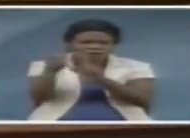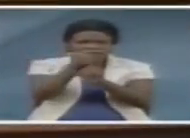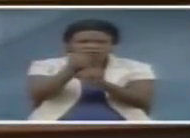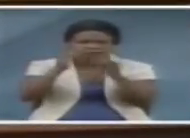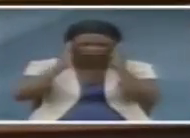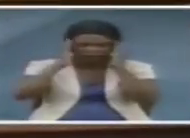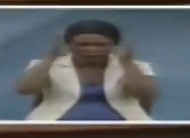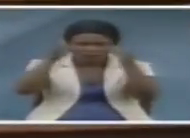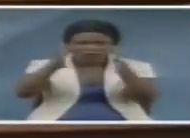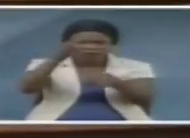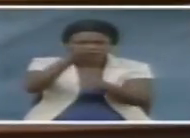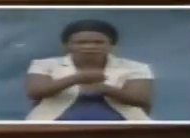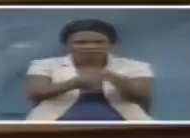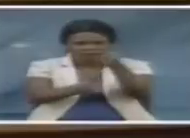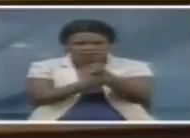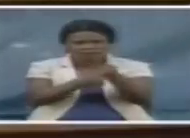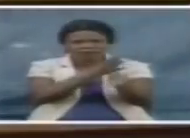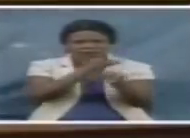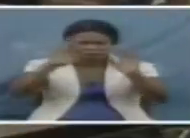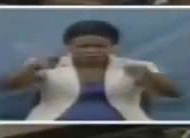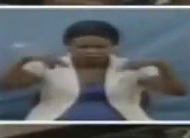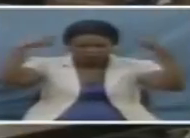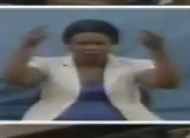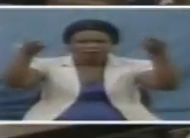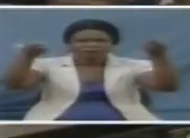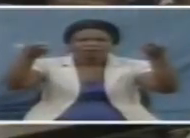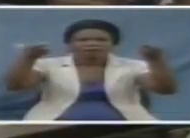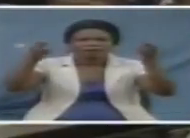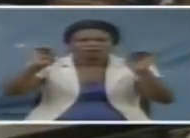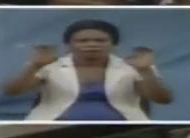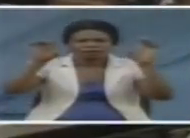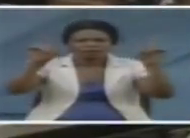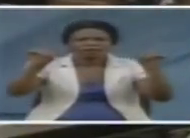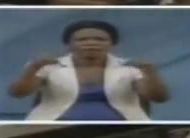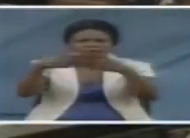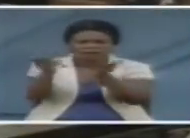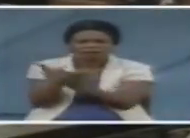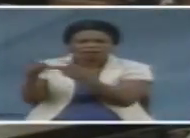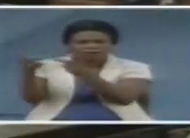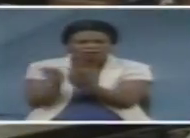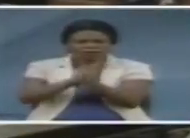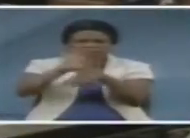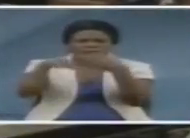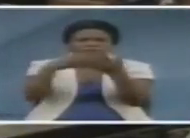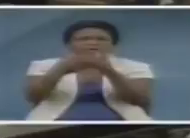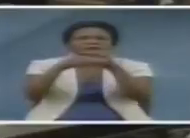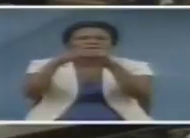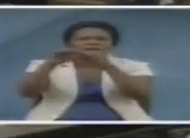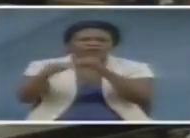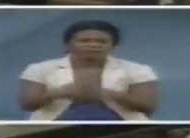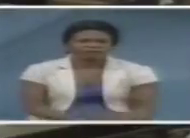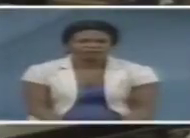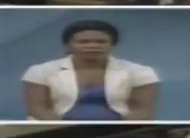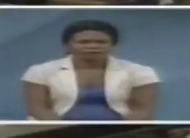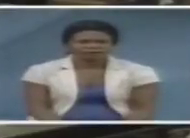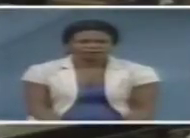levels. This will be achieved by focusing on construction and rehabilitation of education facilities at all